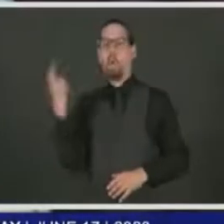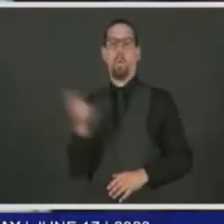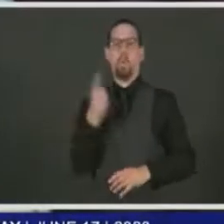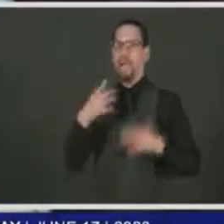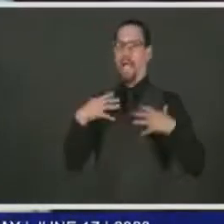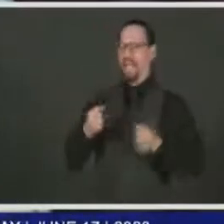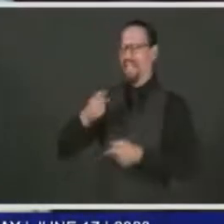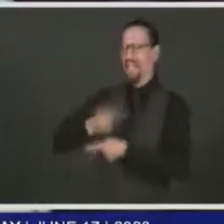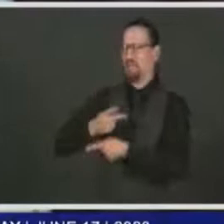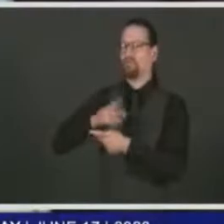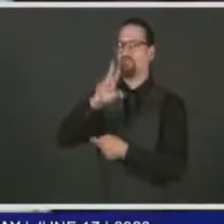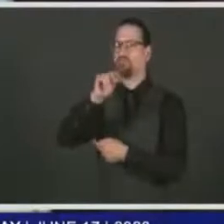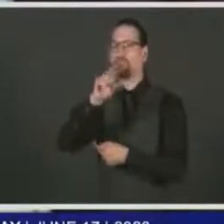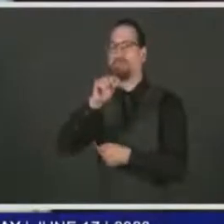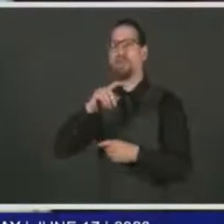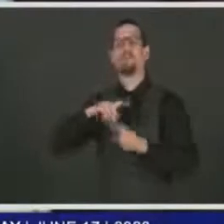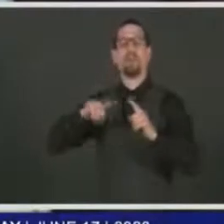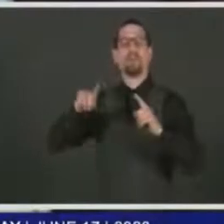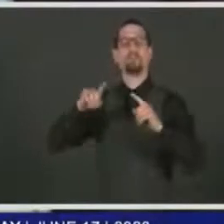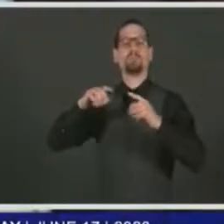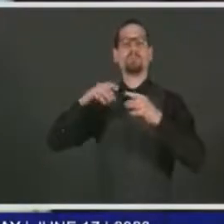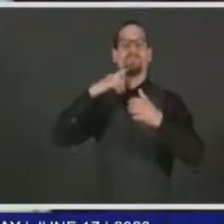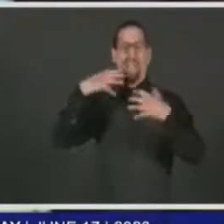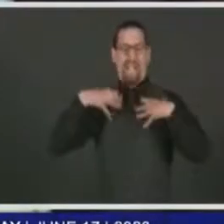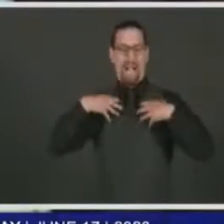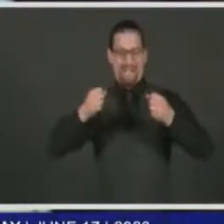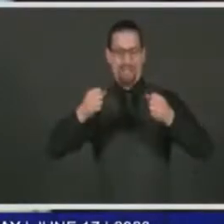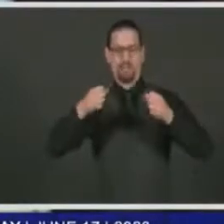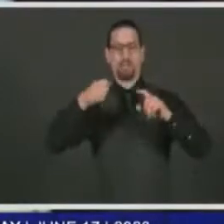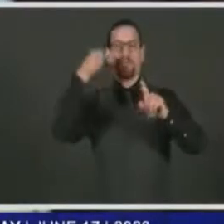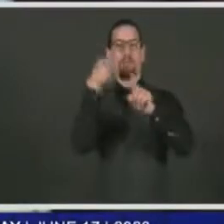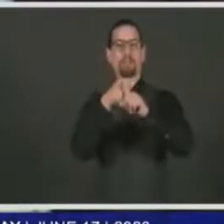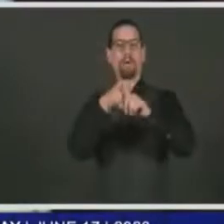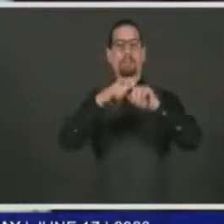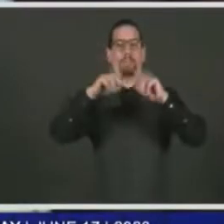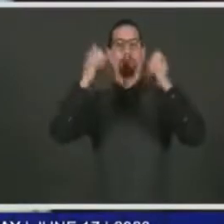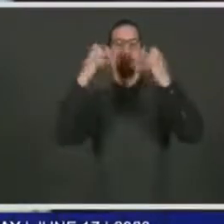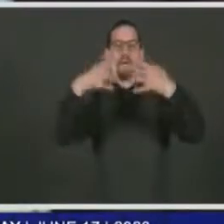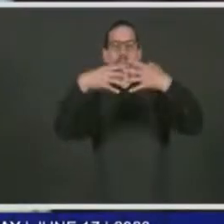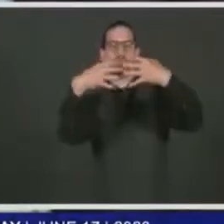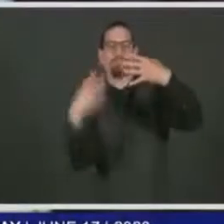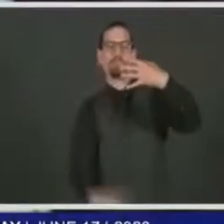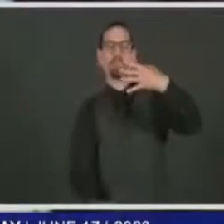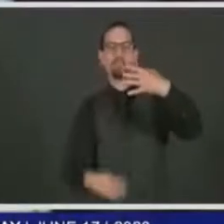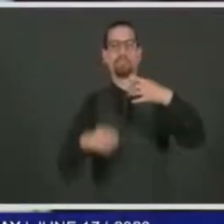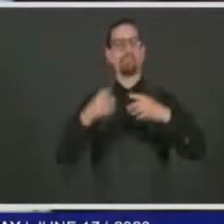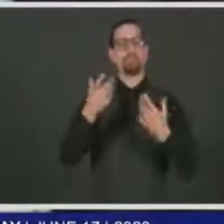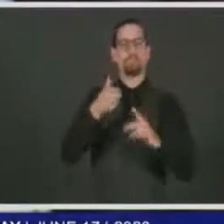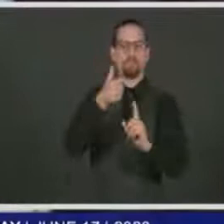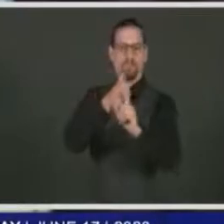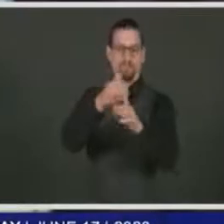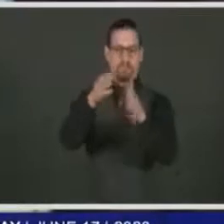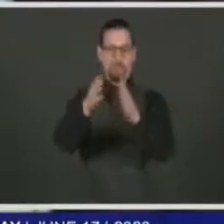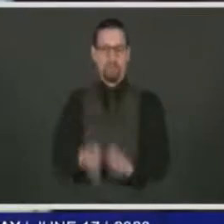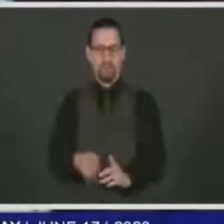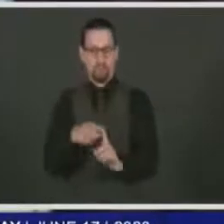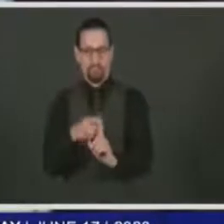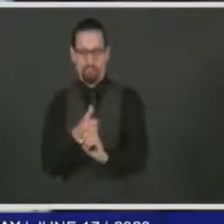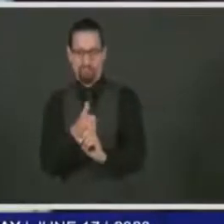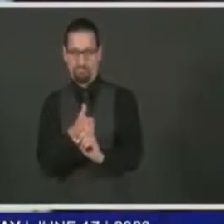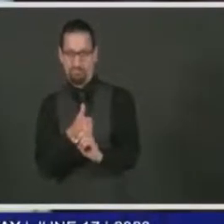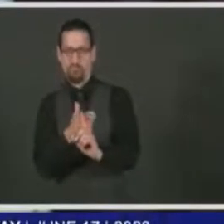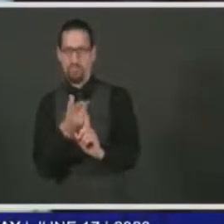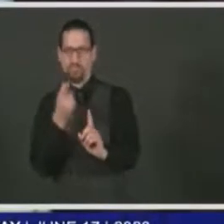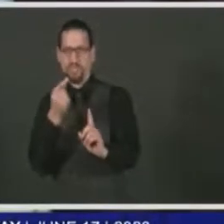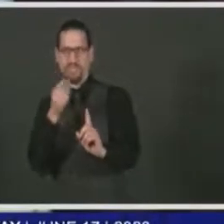look at all of the factors that contribute to someone being healthy living in a community, what their housing is, what